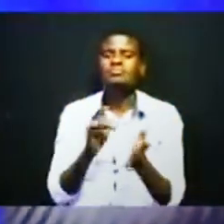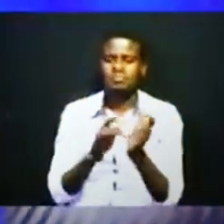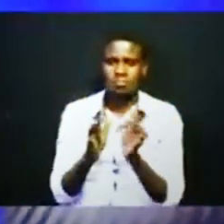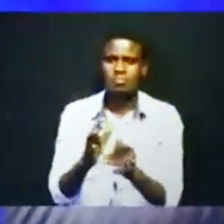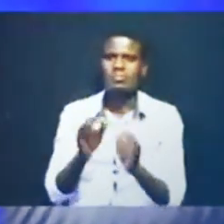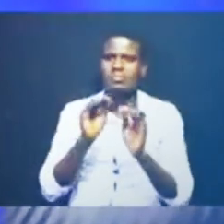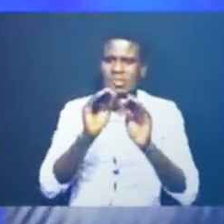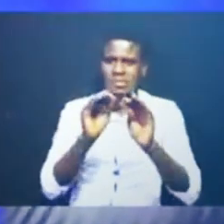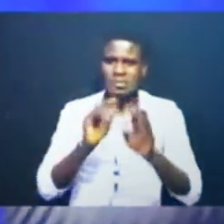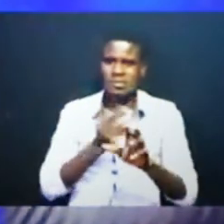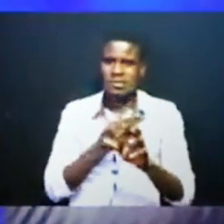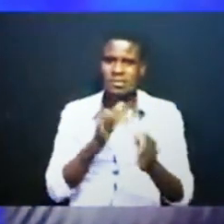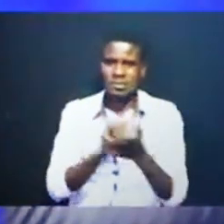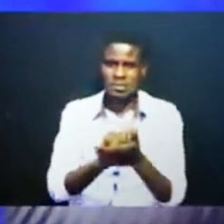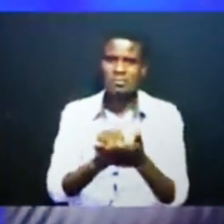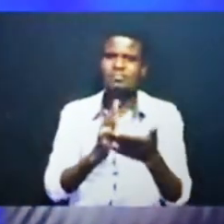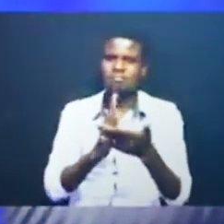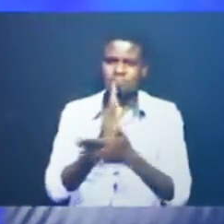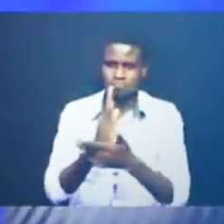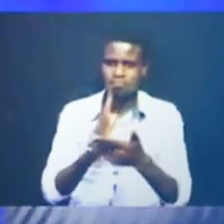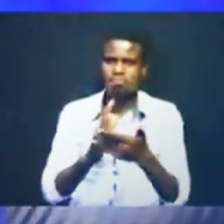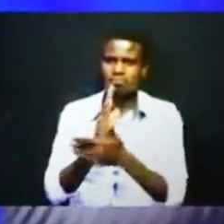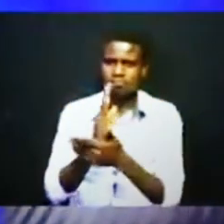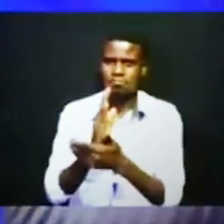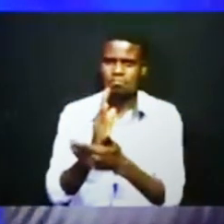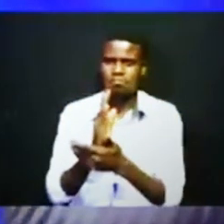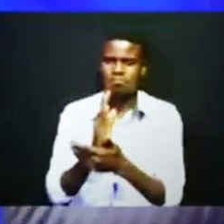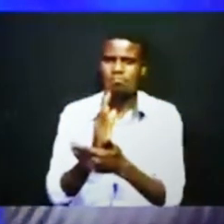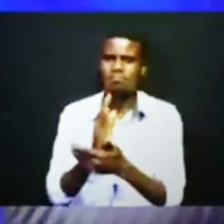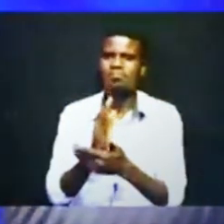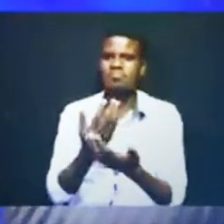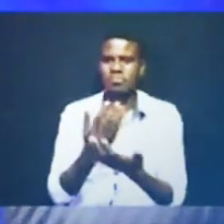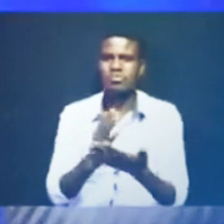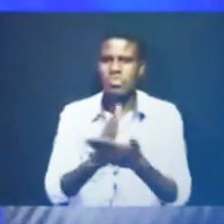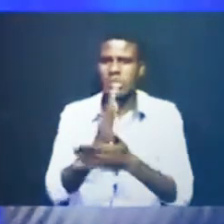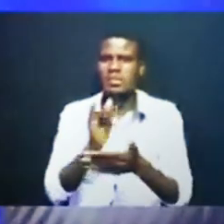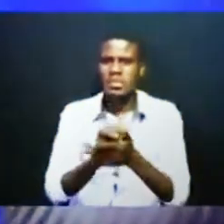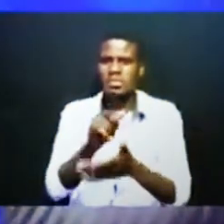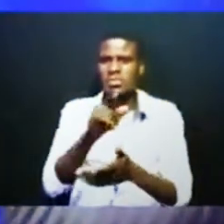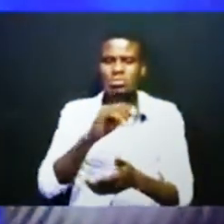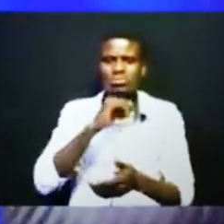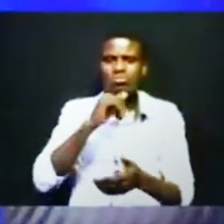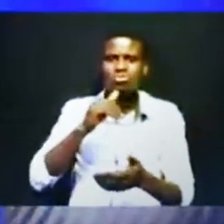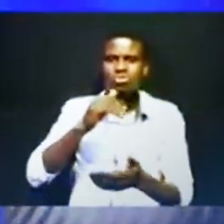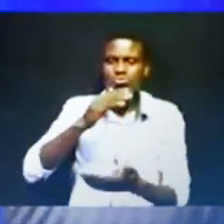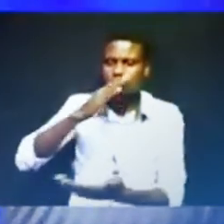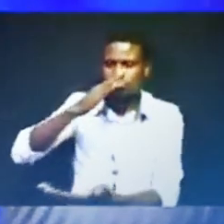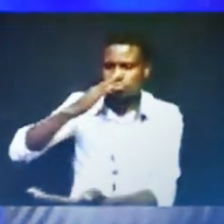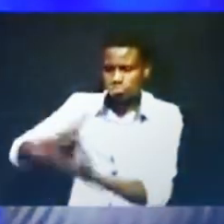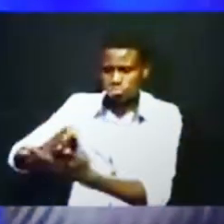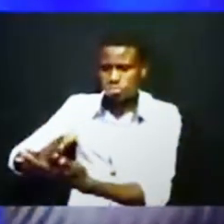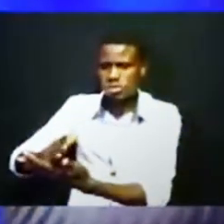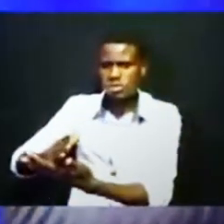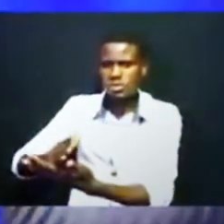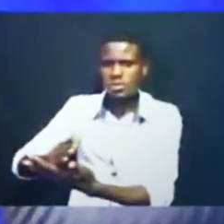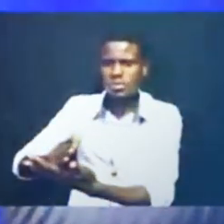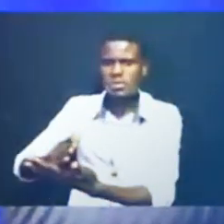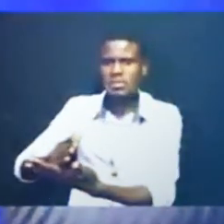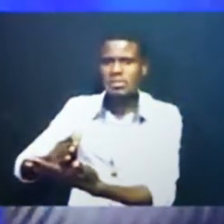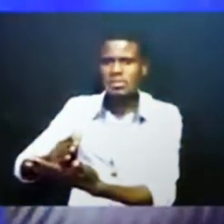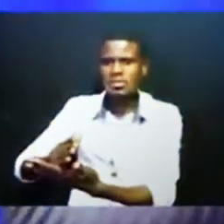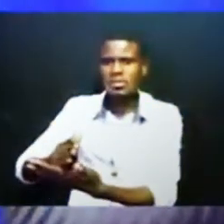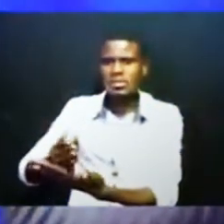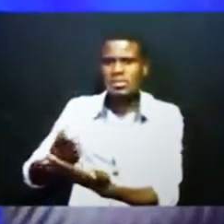right. It is safe for you not to resist an evil person. When you meet an armed robber, don't try